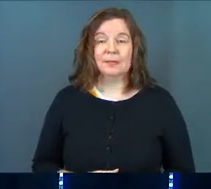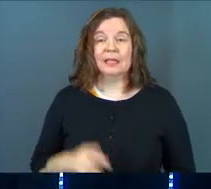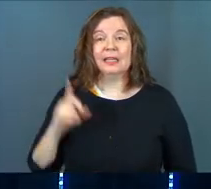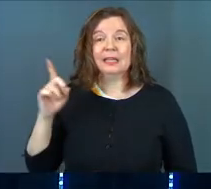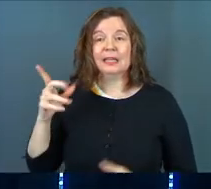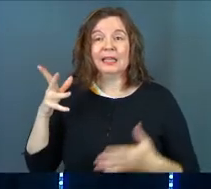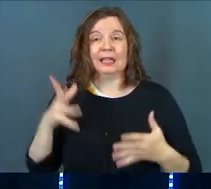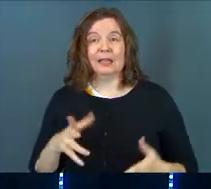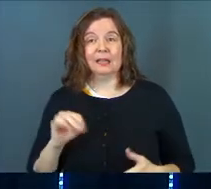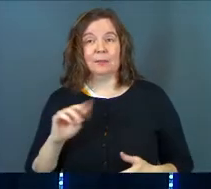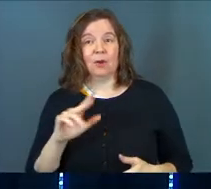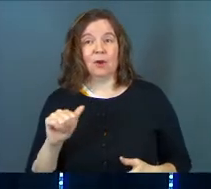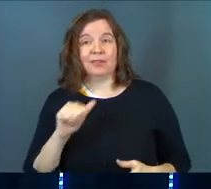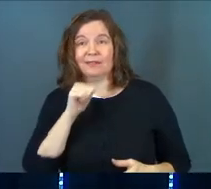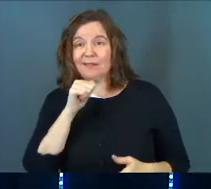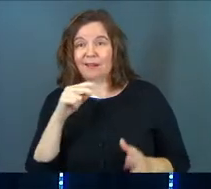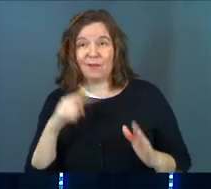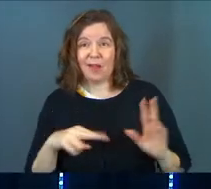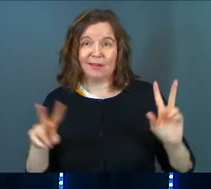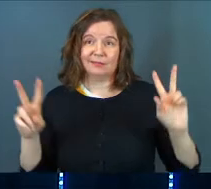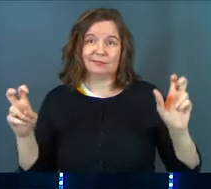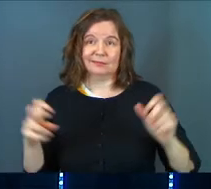He leaves Martha on red.